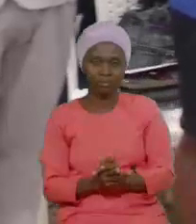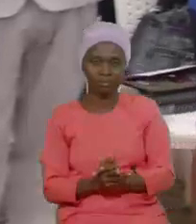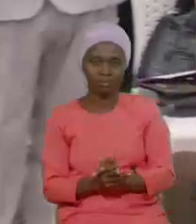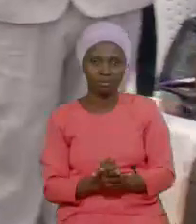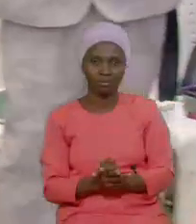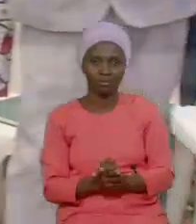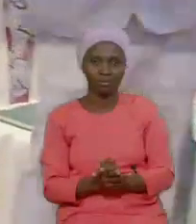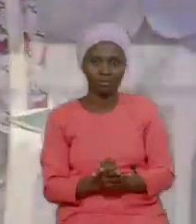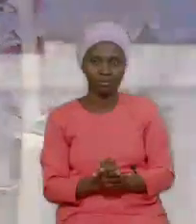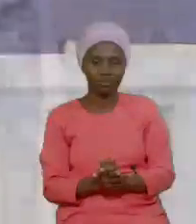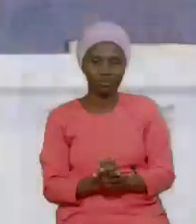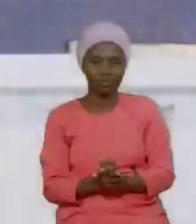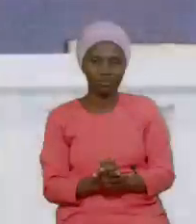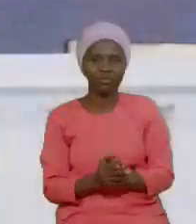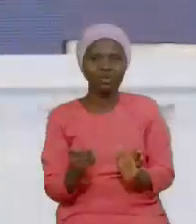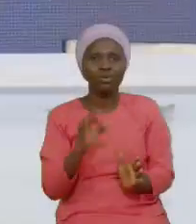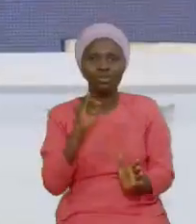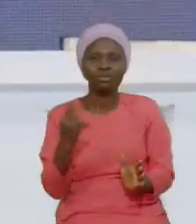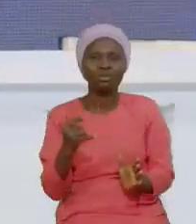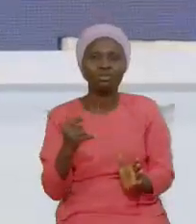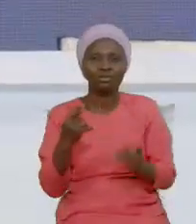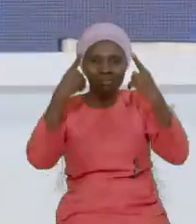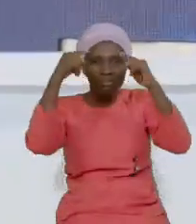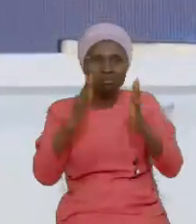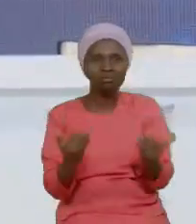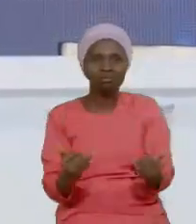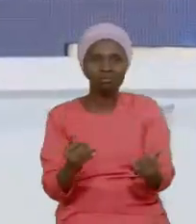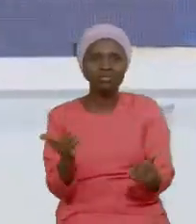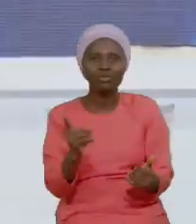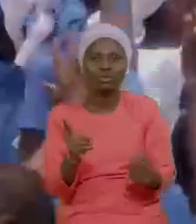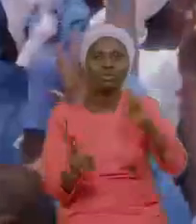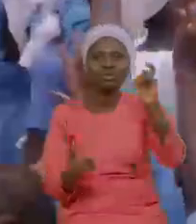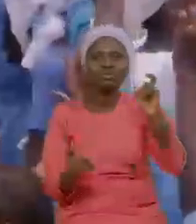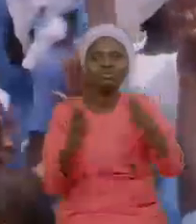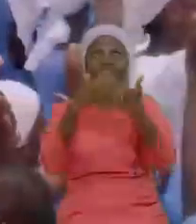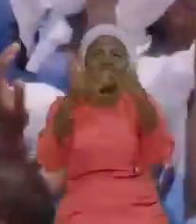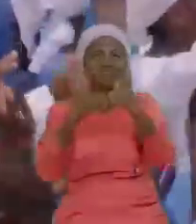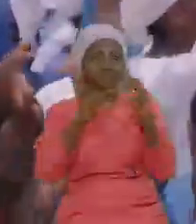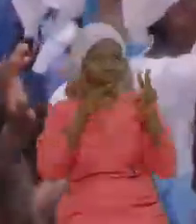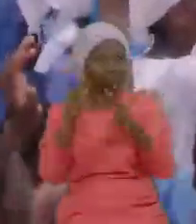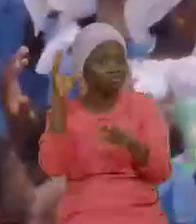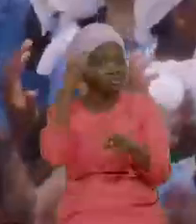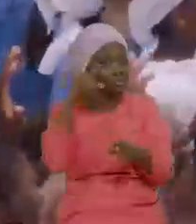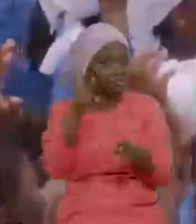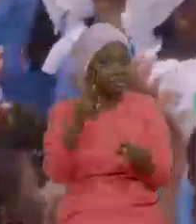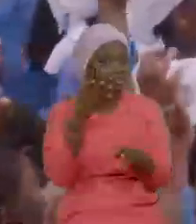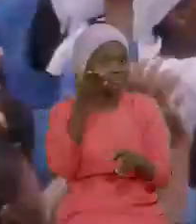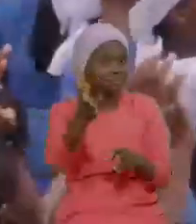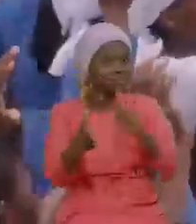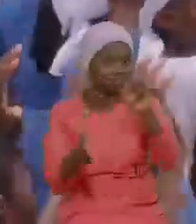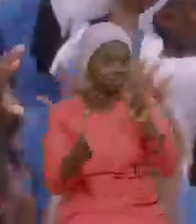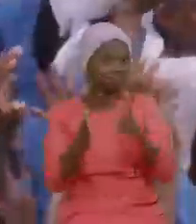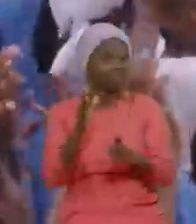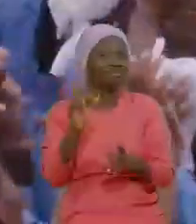Where is the achiever now? What do you see? Heaven is looking for you. Where are you? Where is